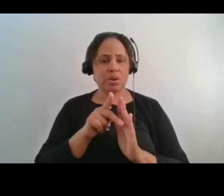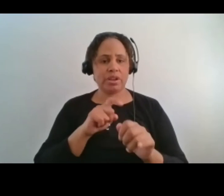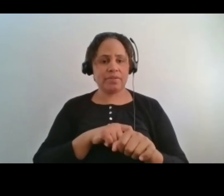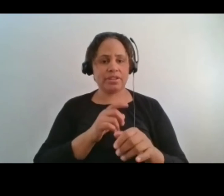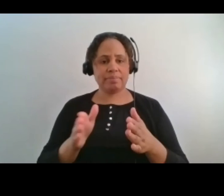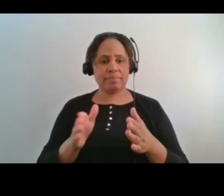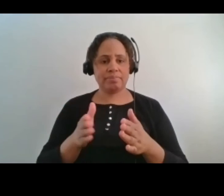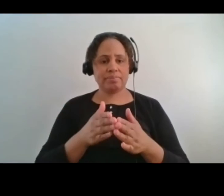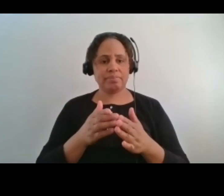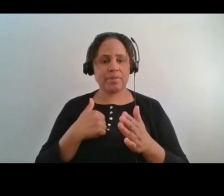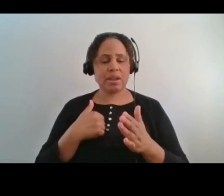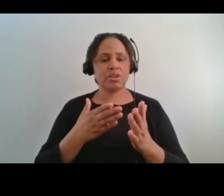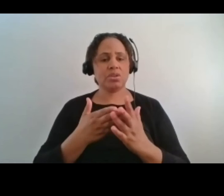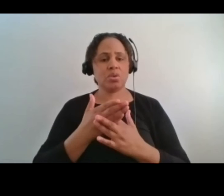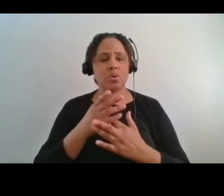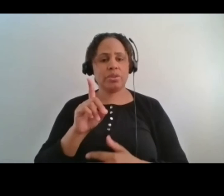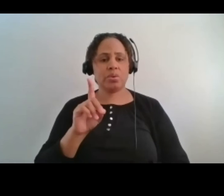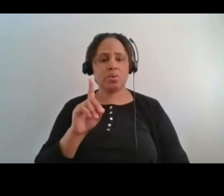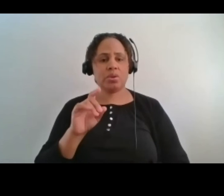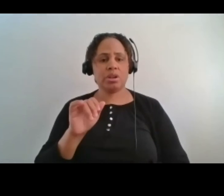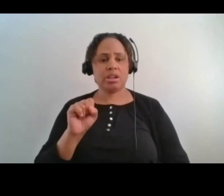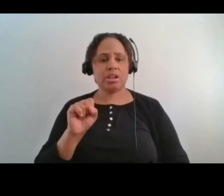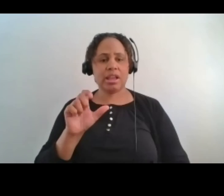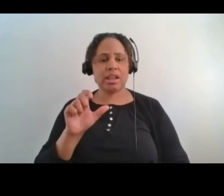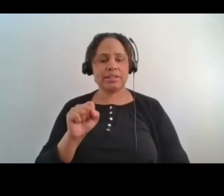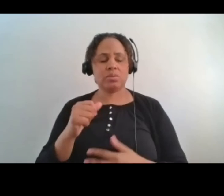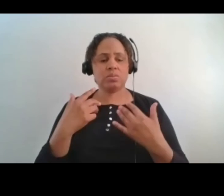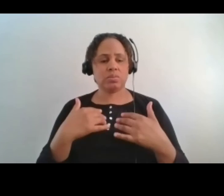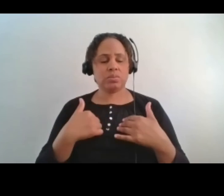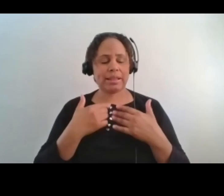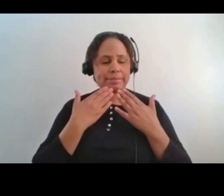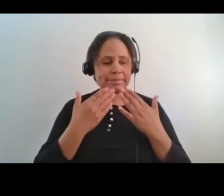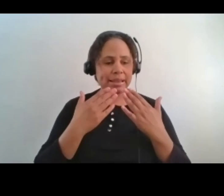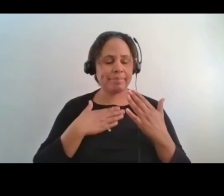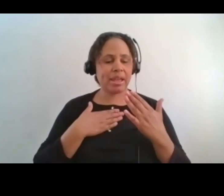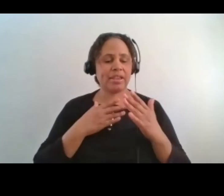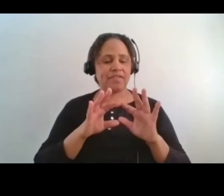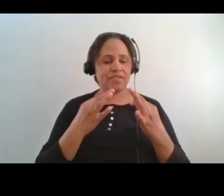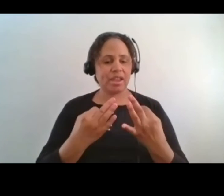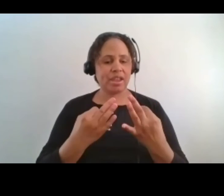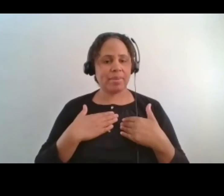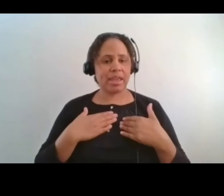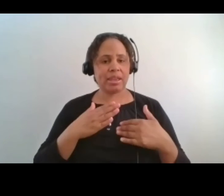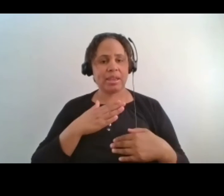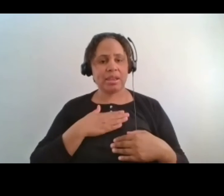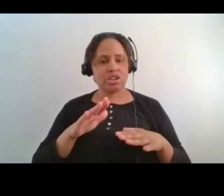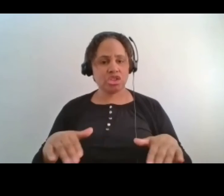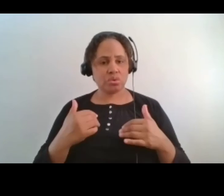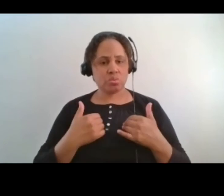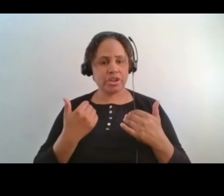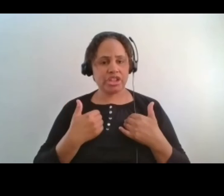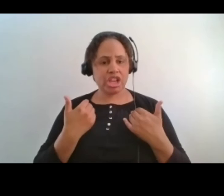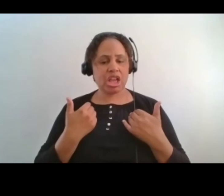through dialysis. I cannot thank enough to my family. My children were young at that time, just staying awake later